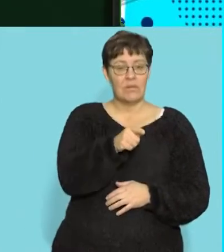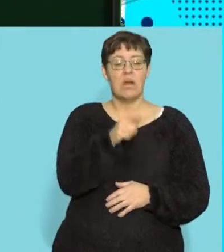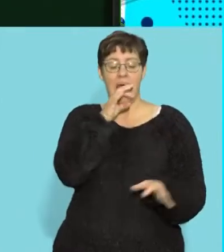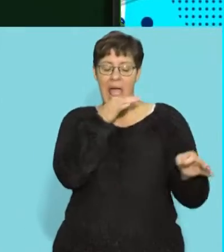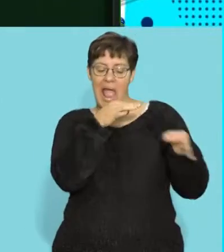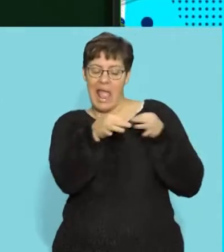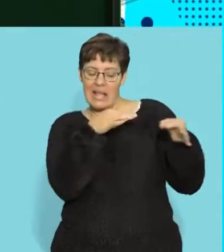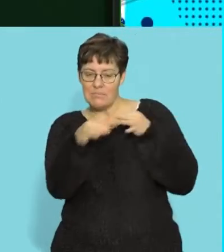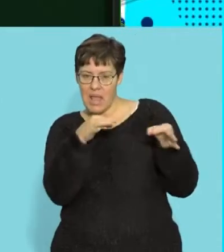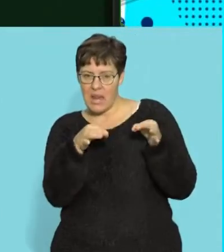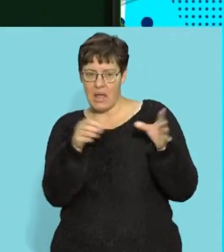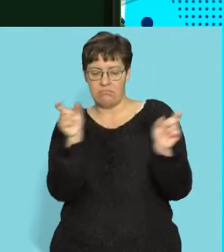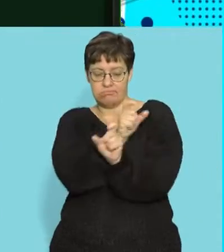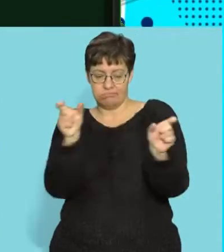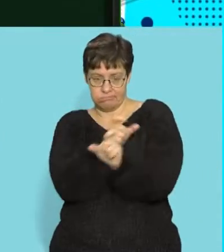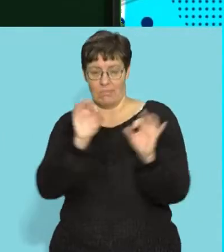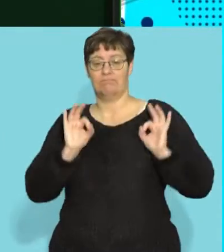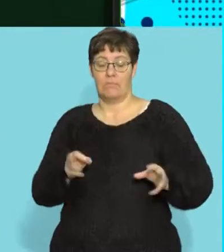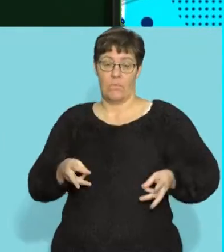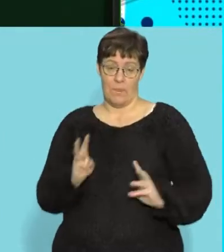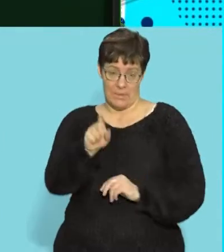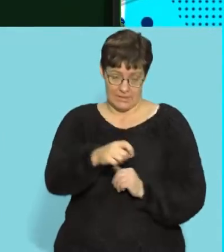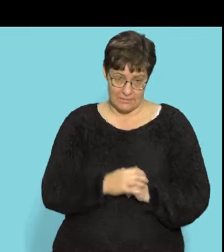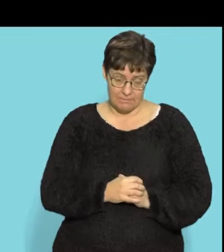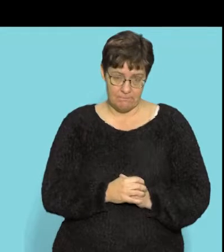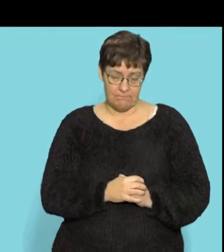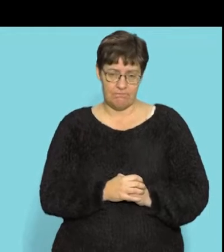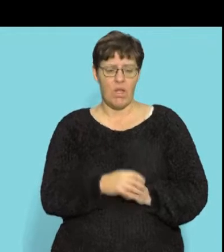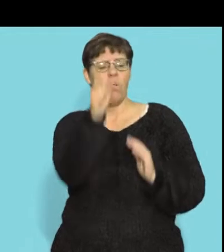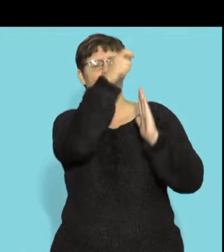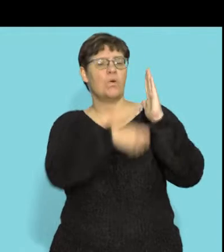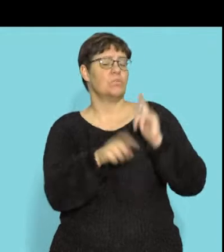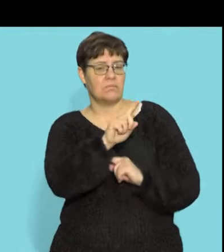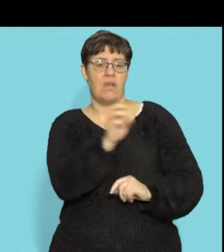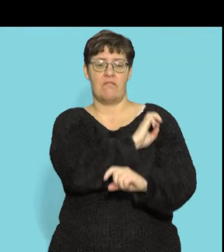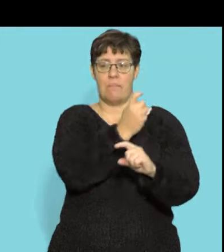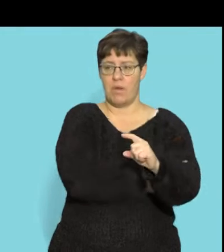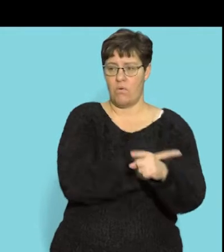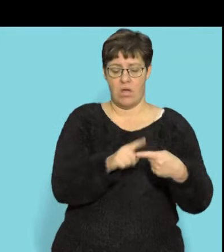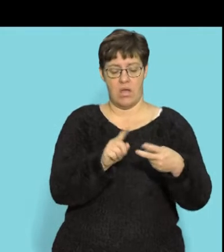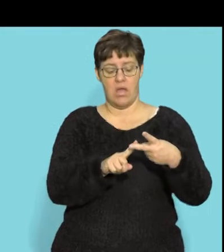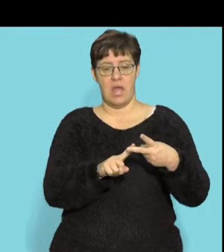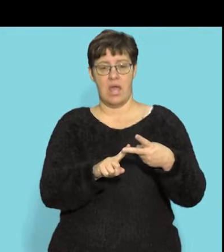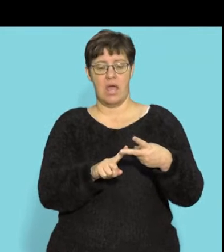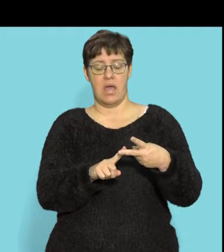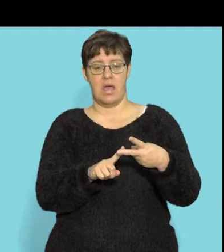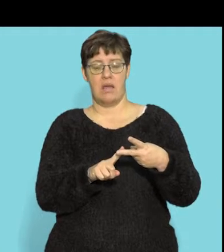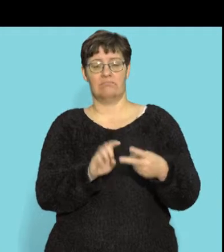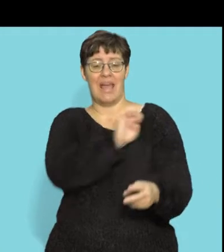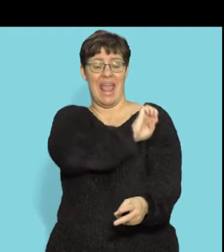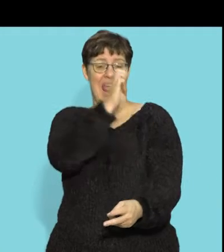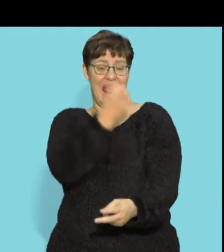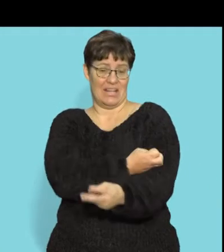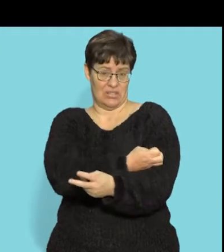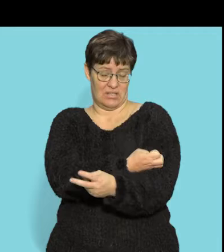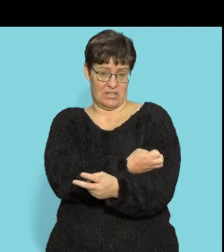be used in defining in the correct context. Right, so what are some of the keywords? We've got power, we've got energy.